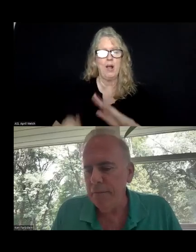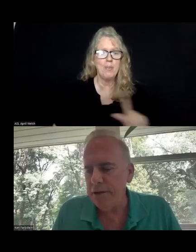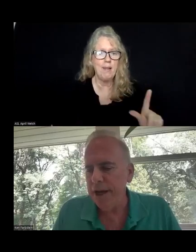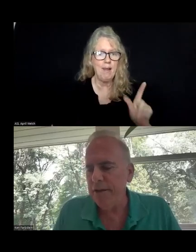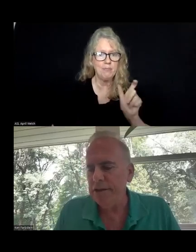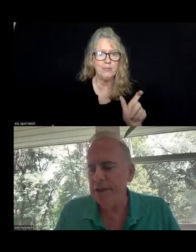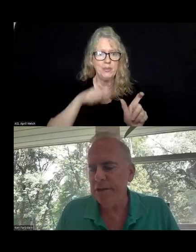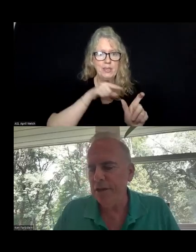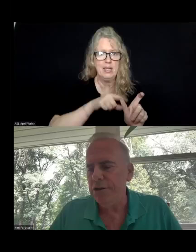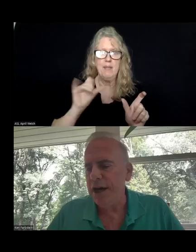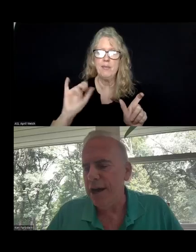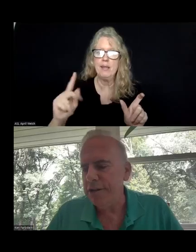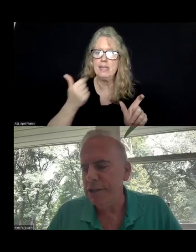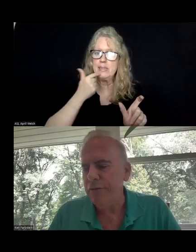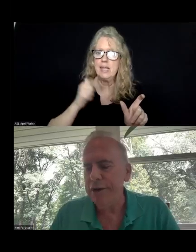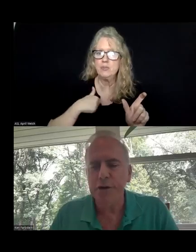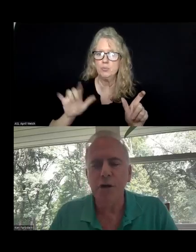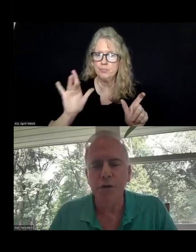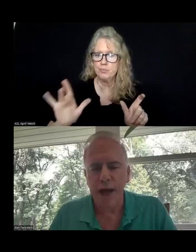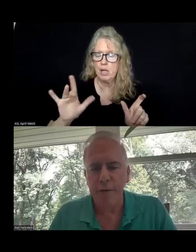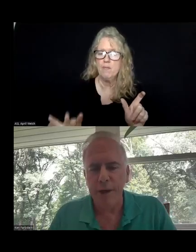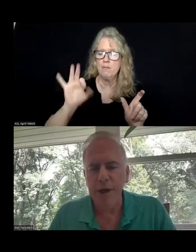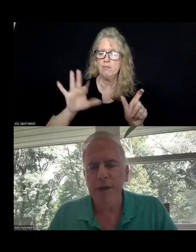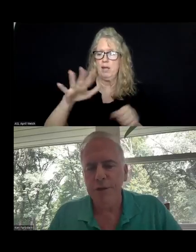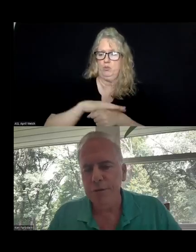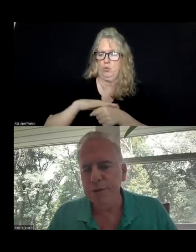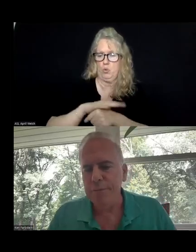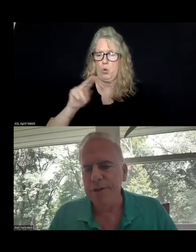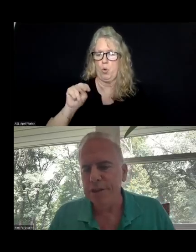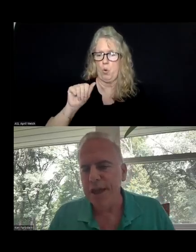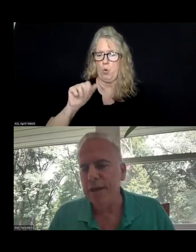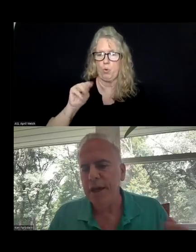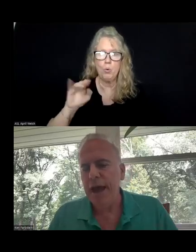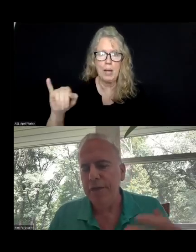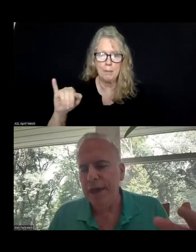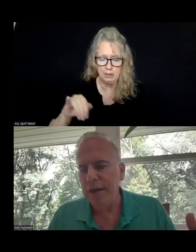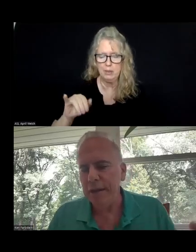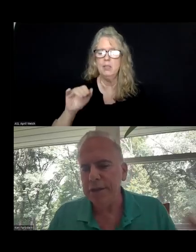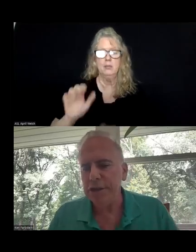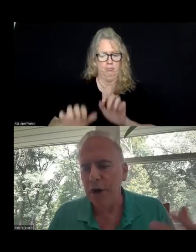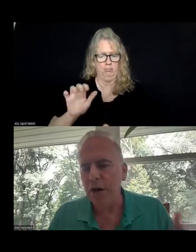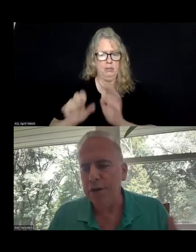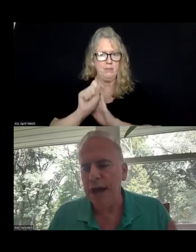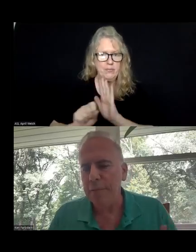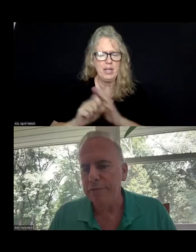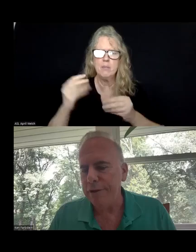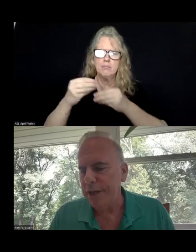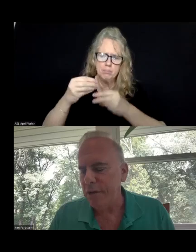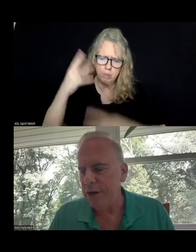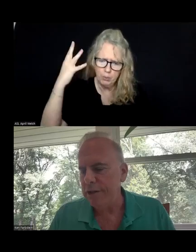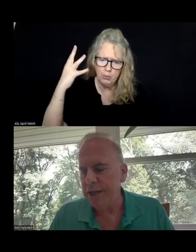a link that says, you click on it, it says find your local NAMI. So you type in the state and then the list of all the